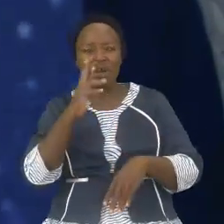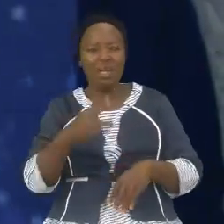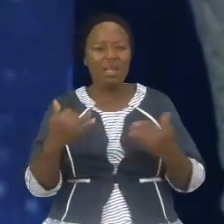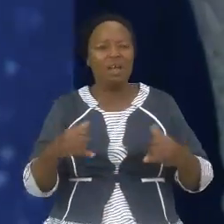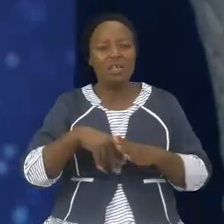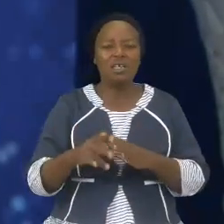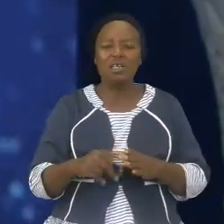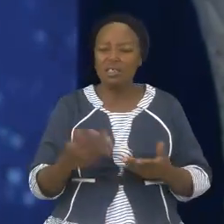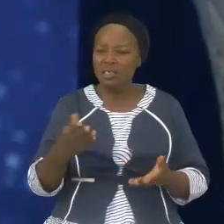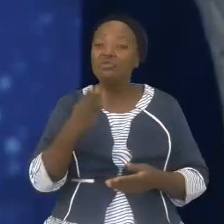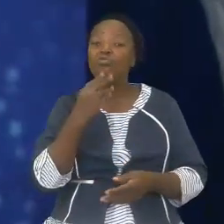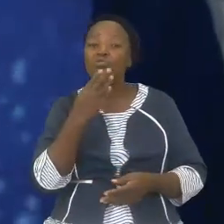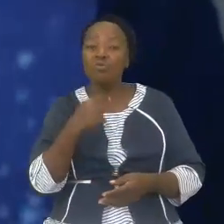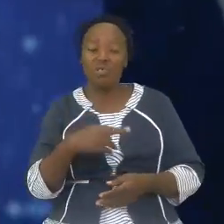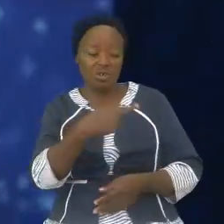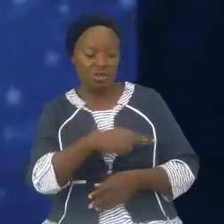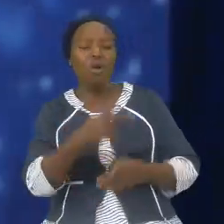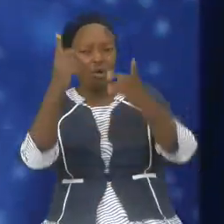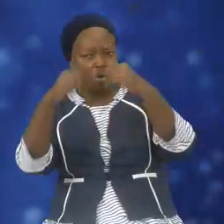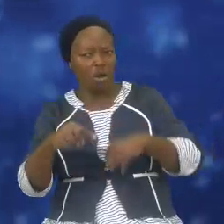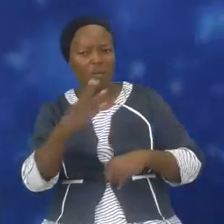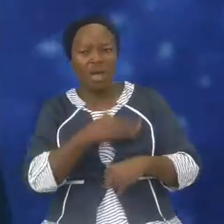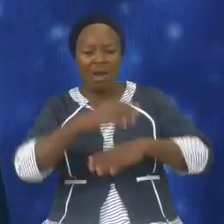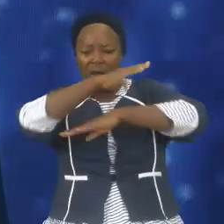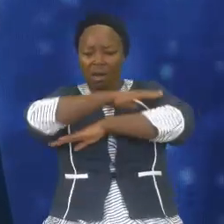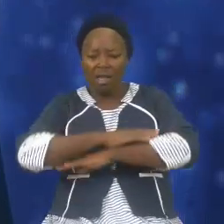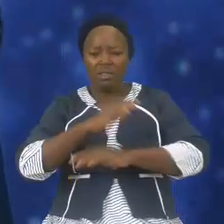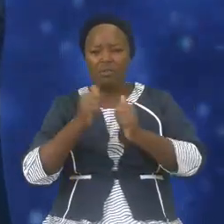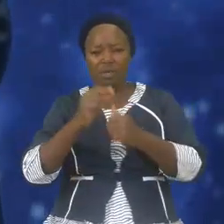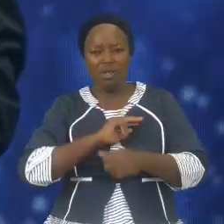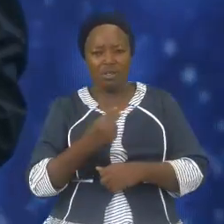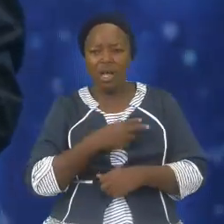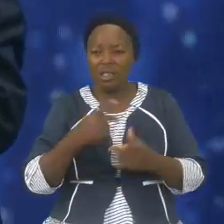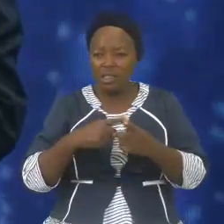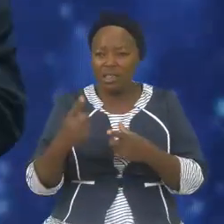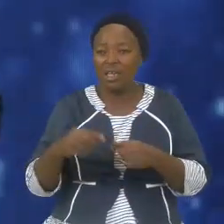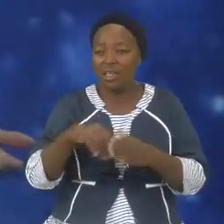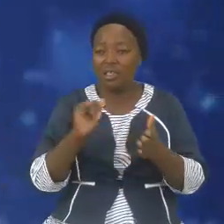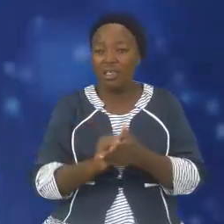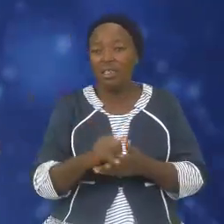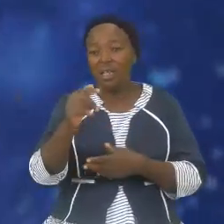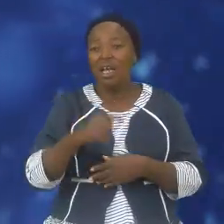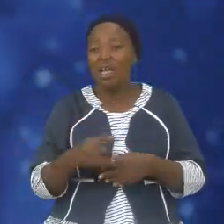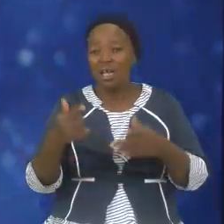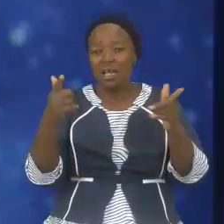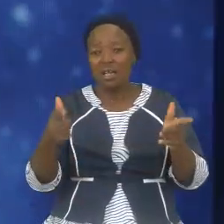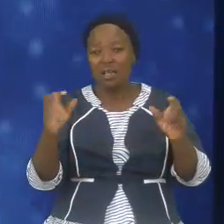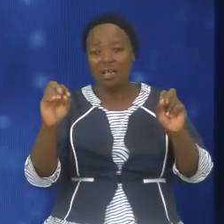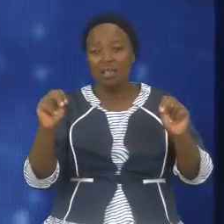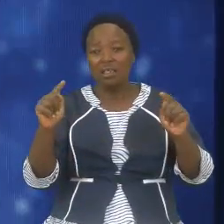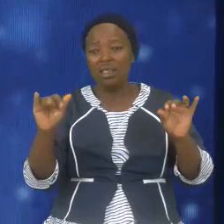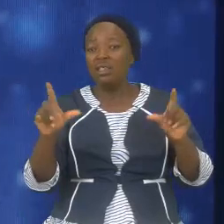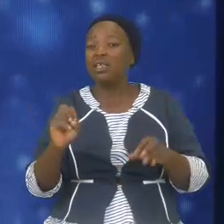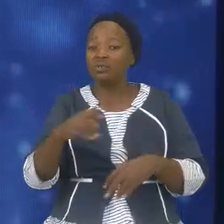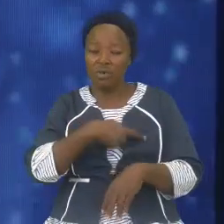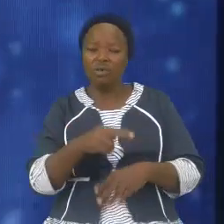still come and rest with us? And you're in the Gentile religion and you're still troubled? Come. I found it.